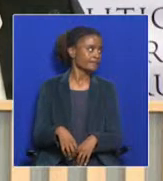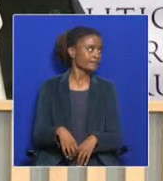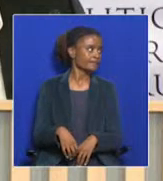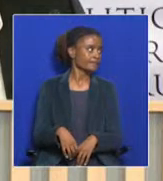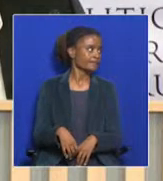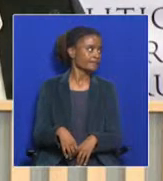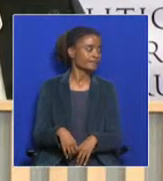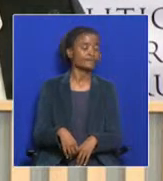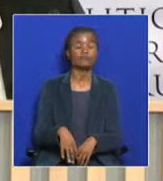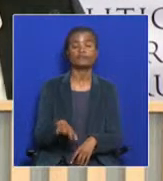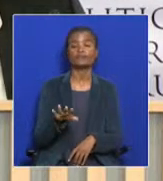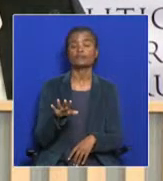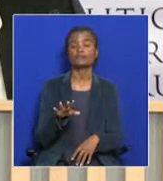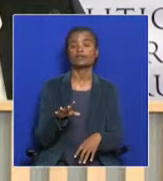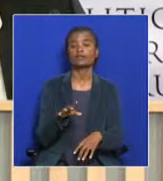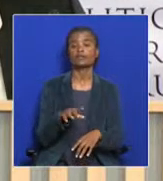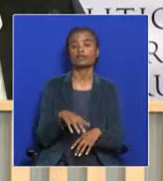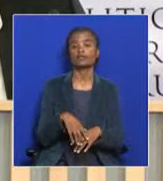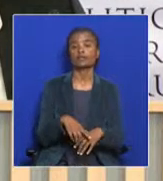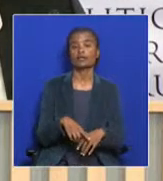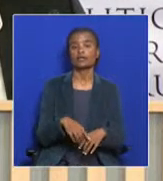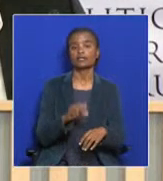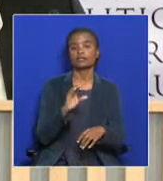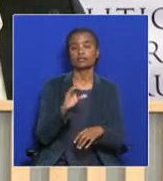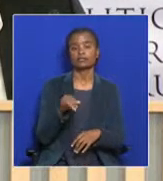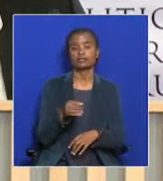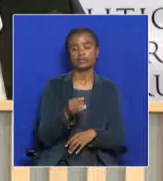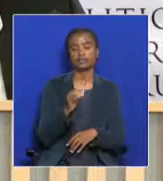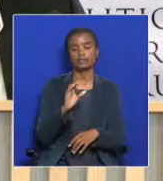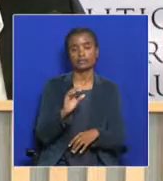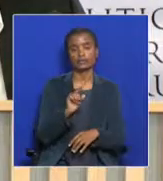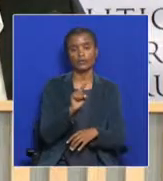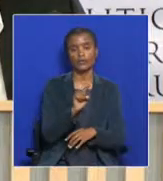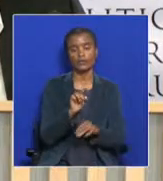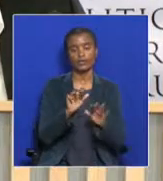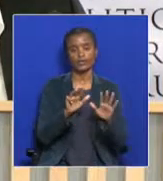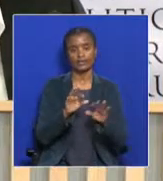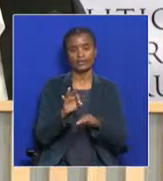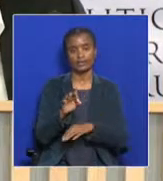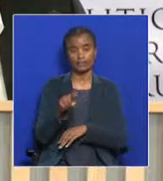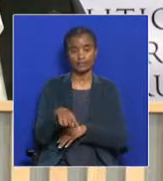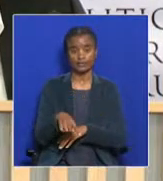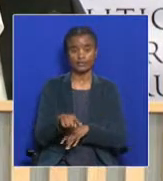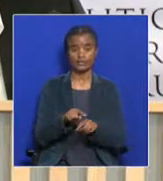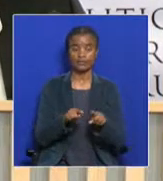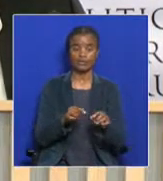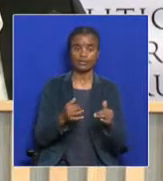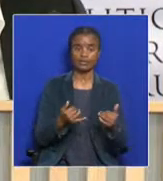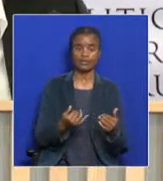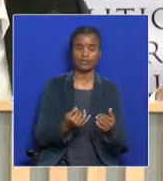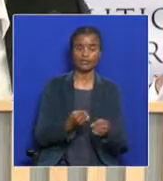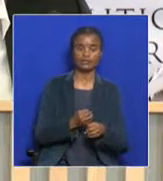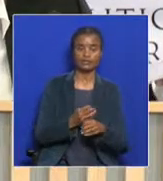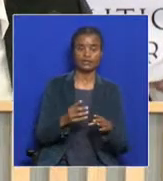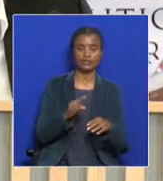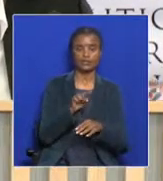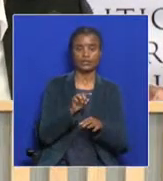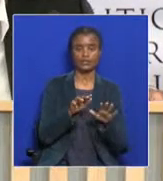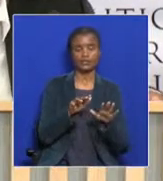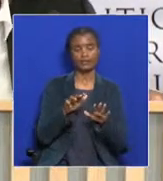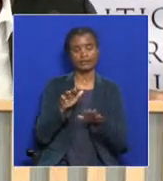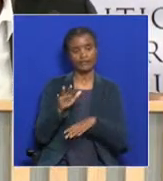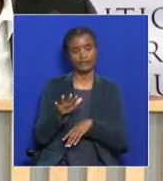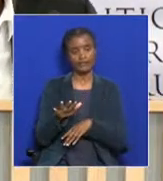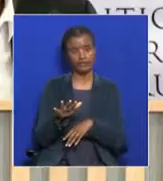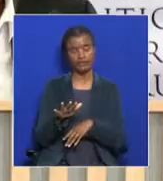should be 193, but it will mean that the file starts with 195, not 193 and 194. Yes. Do you